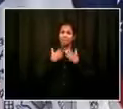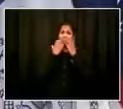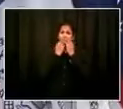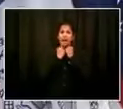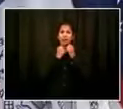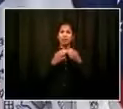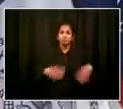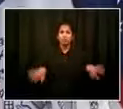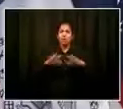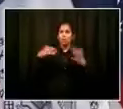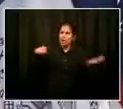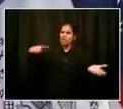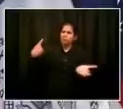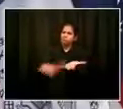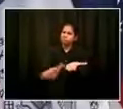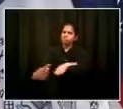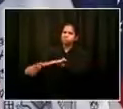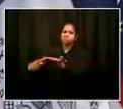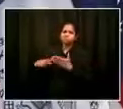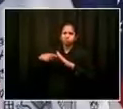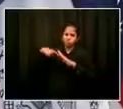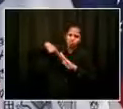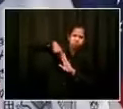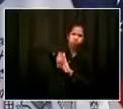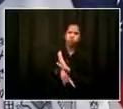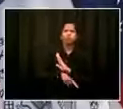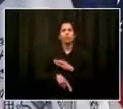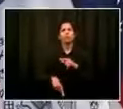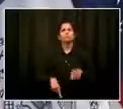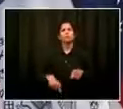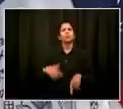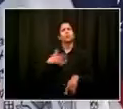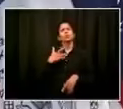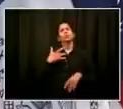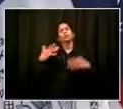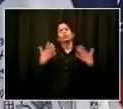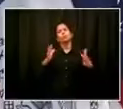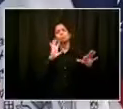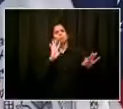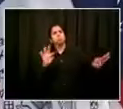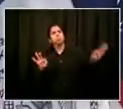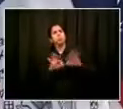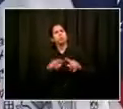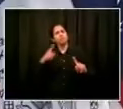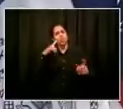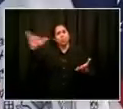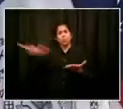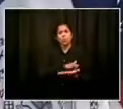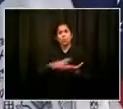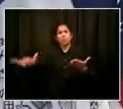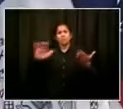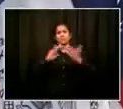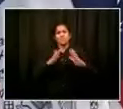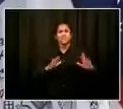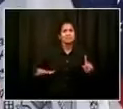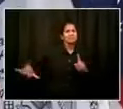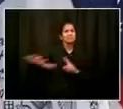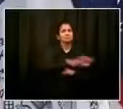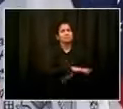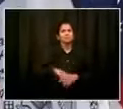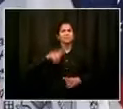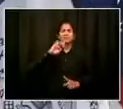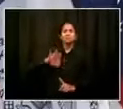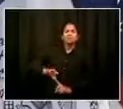again, transcends all normal realities, because we are in a moment of history where this had to be said and done. That's a decision I